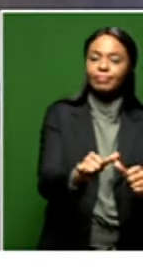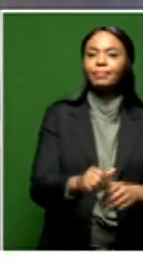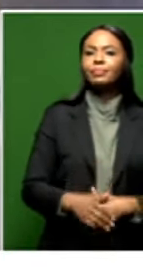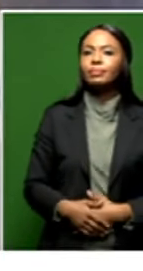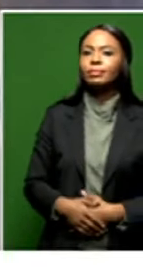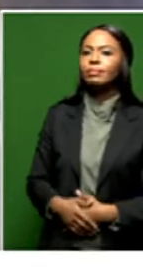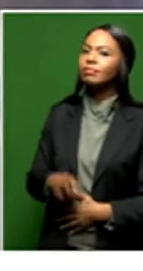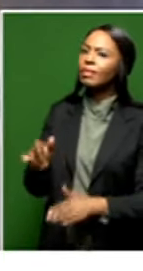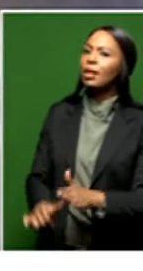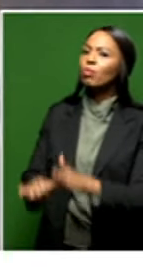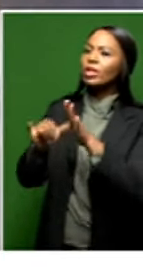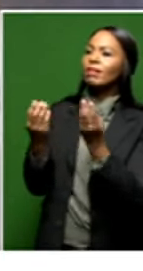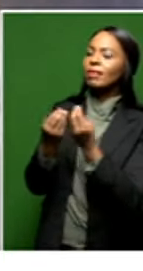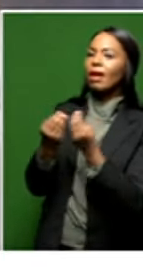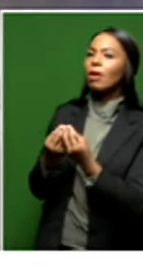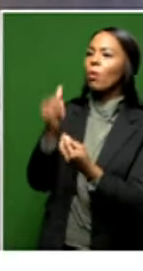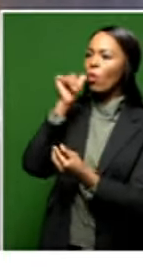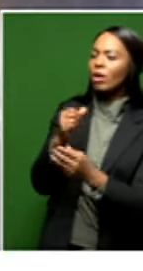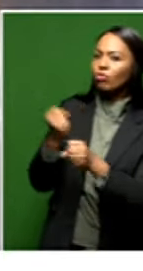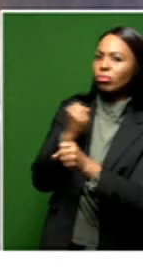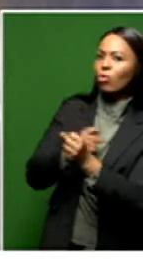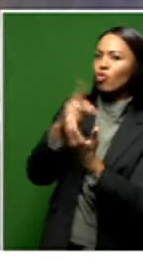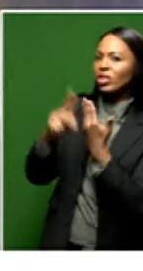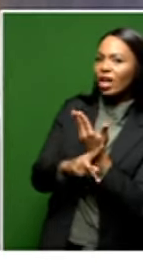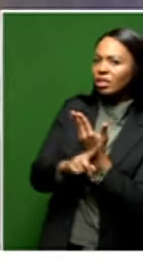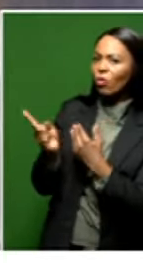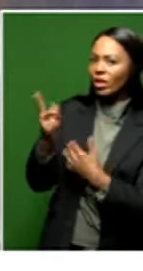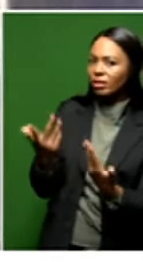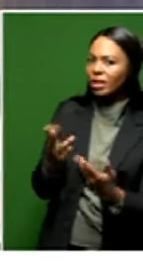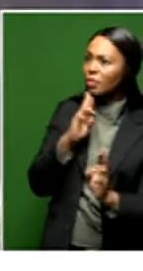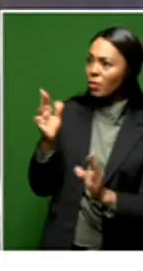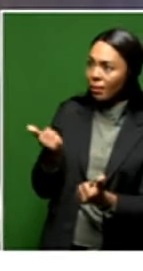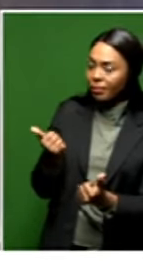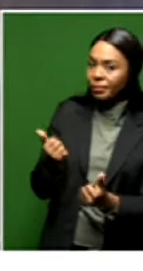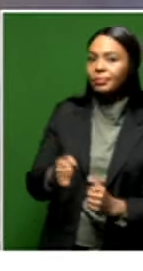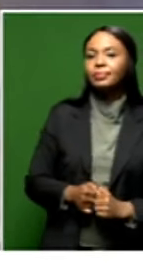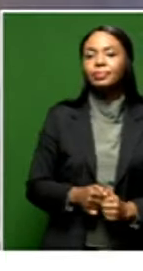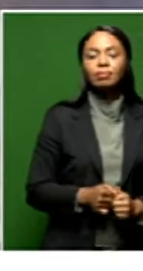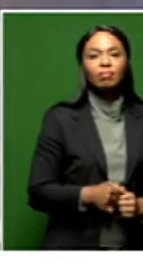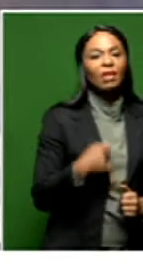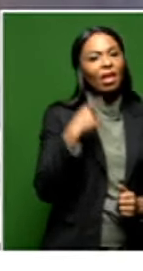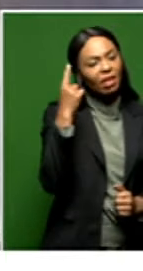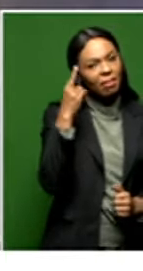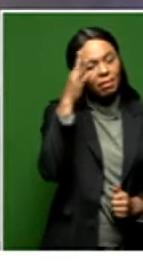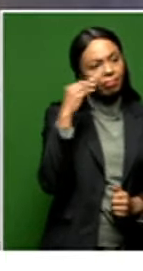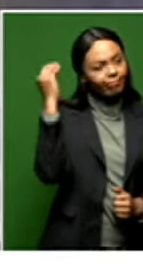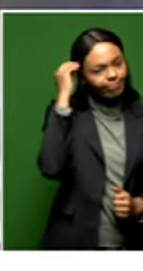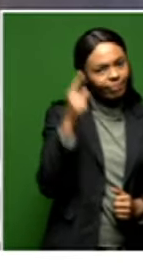of working on this project, and how has their response been? So I think the highlight for me is